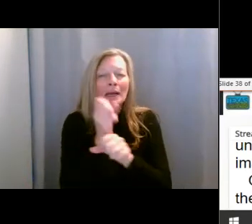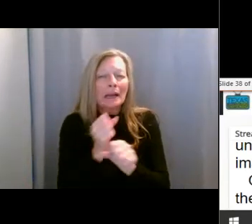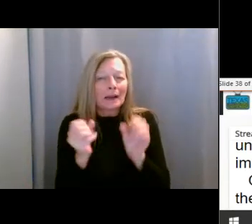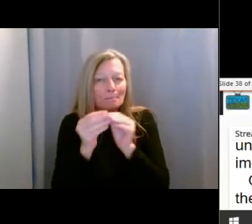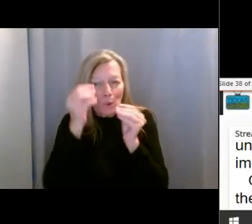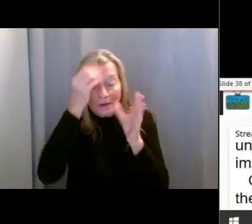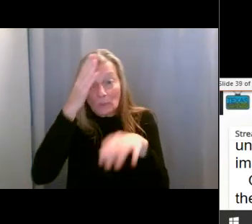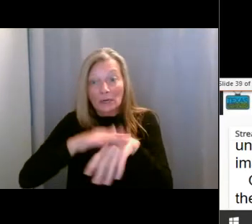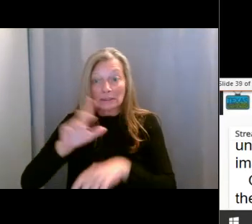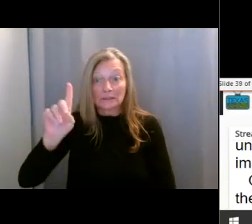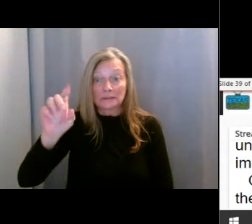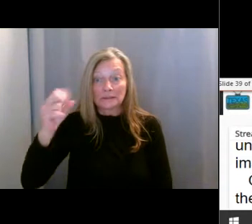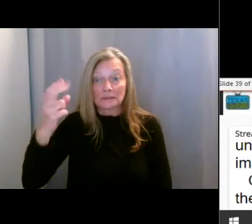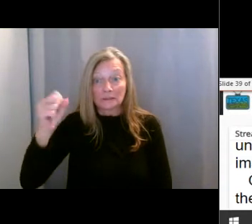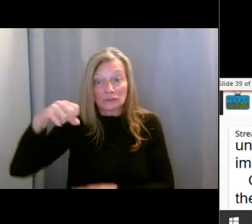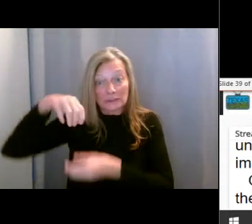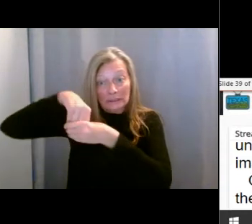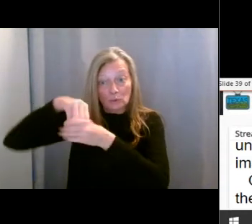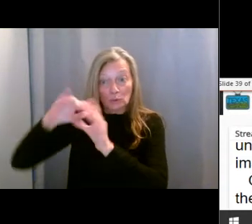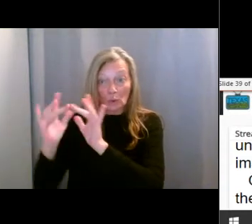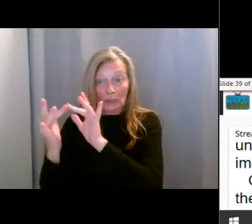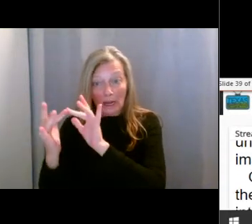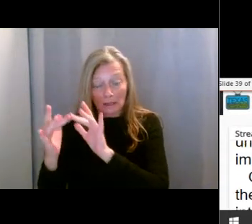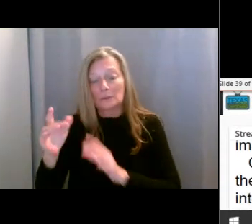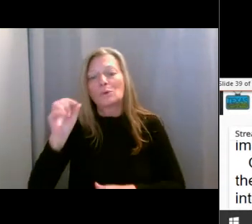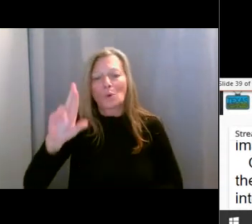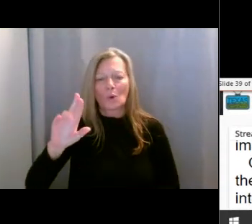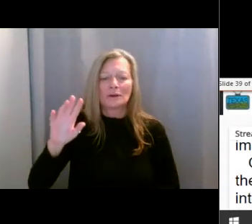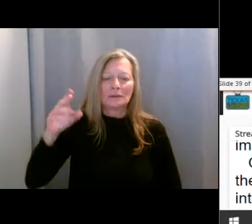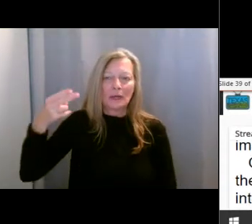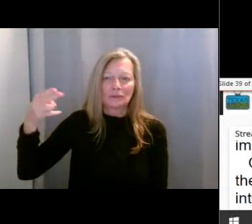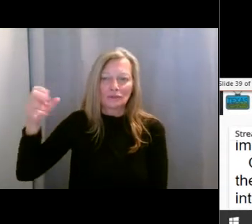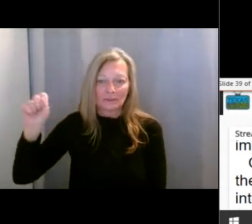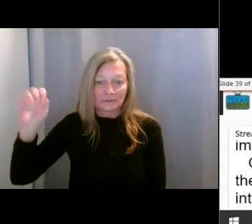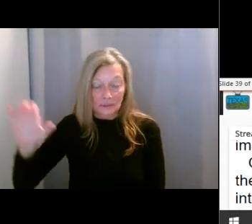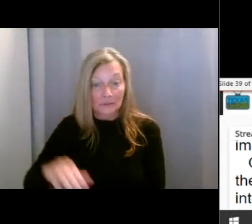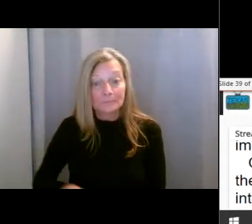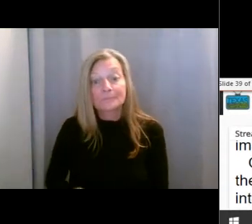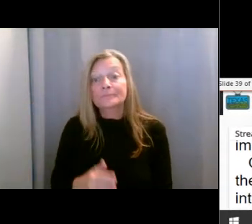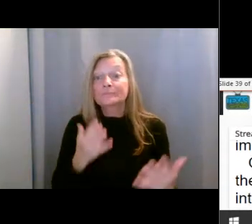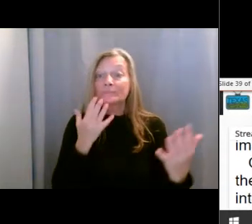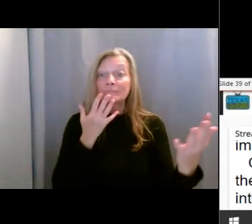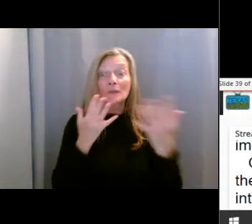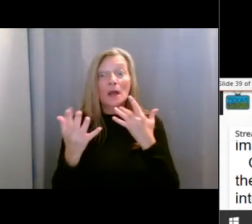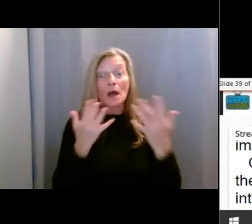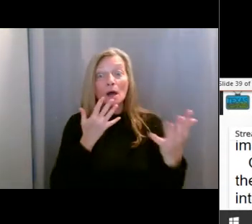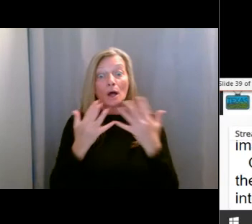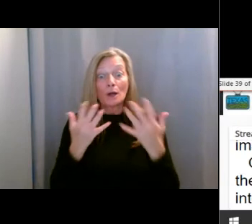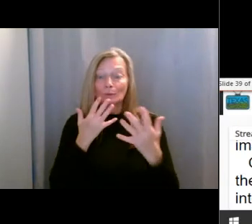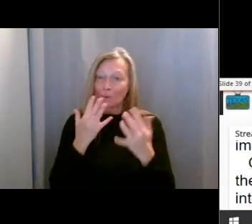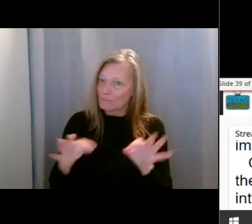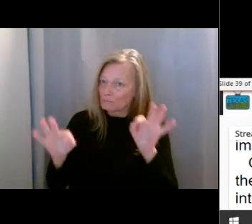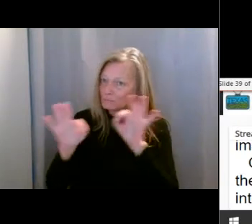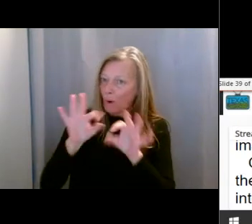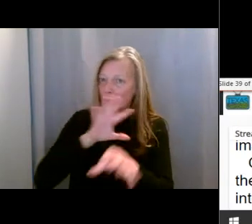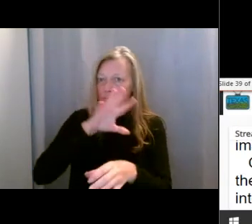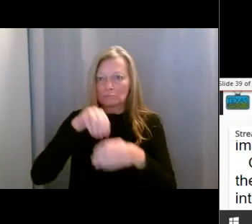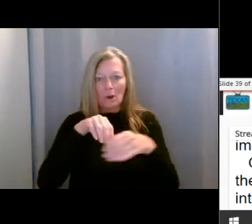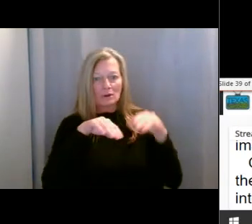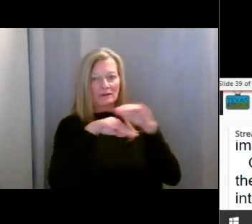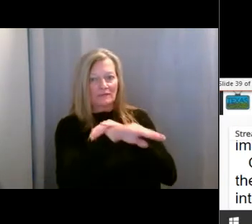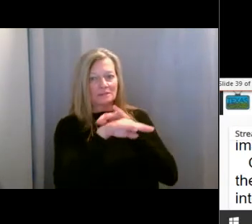the HHS intranet. Colors are a very important part of accessibility. It's important that